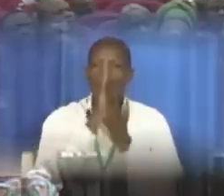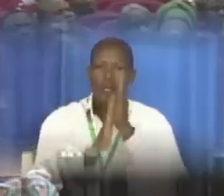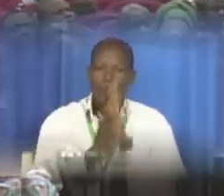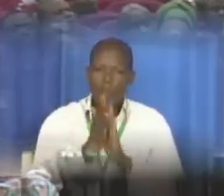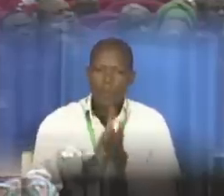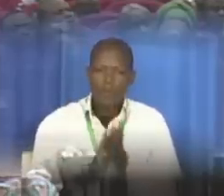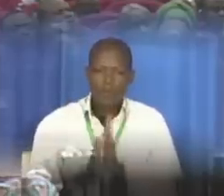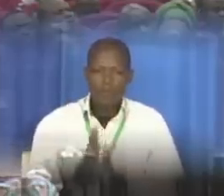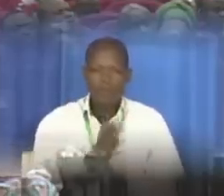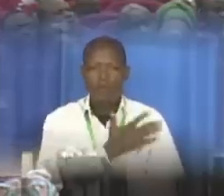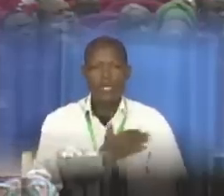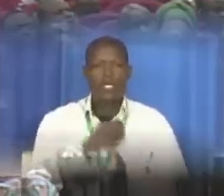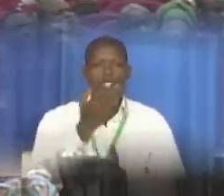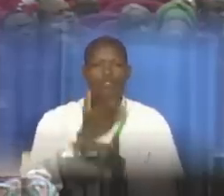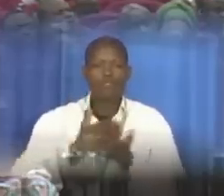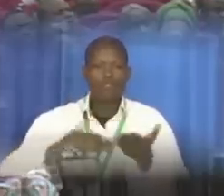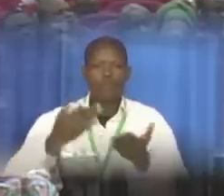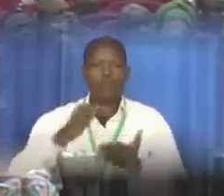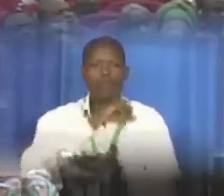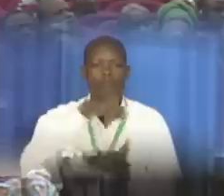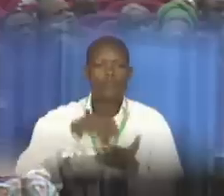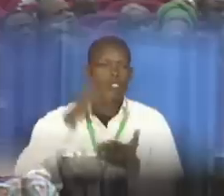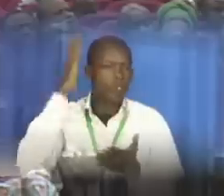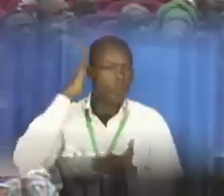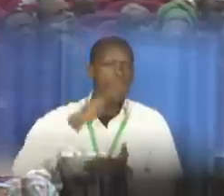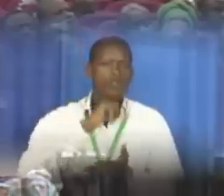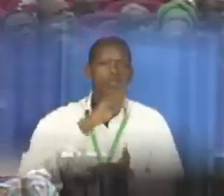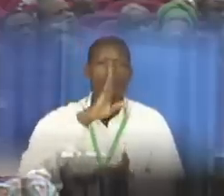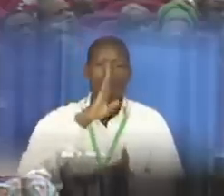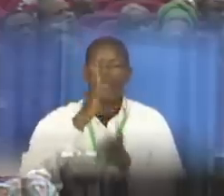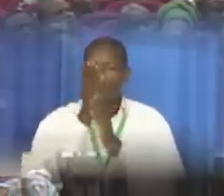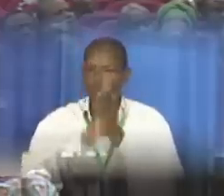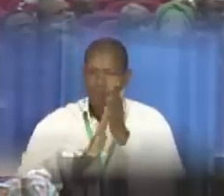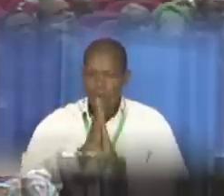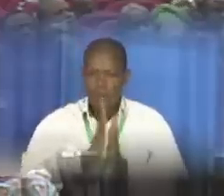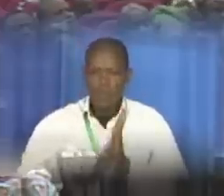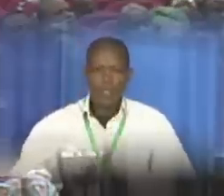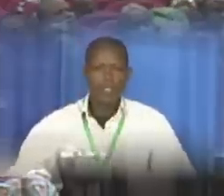so peaceful. But if we pray,